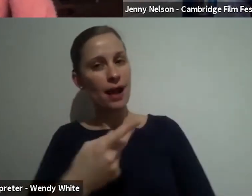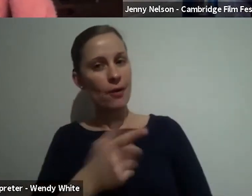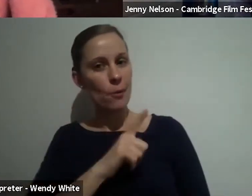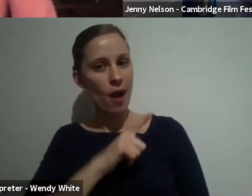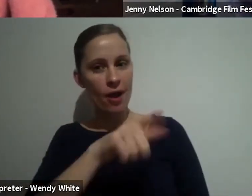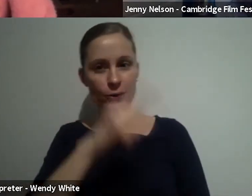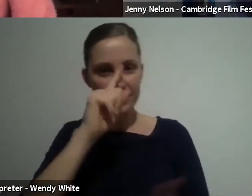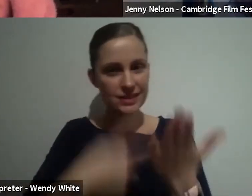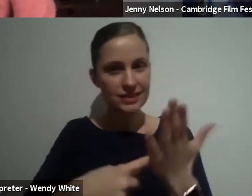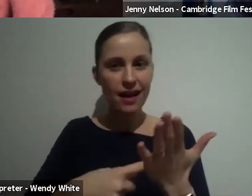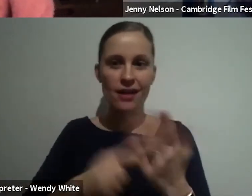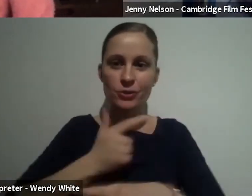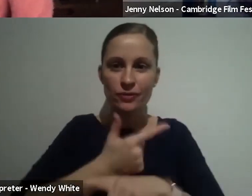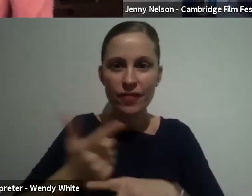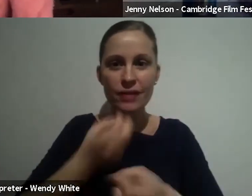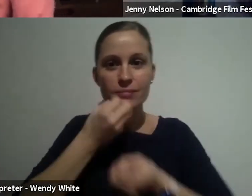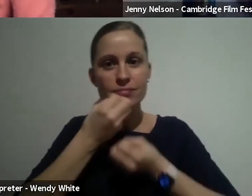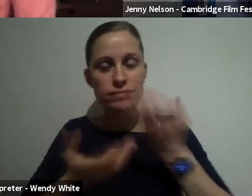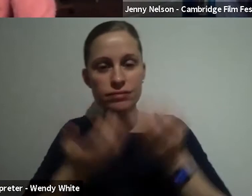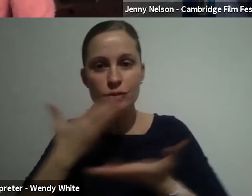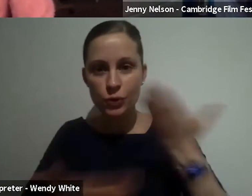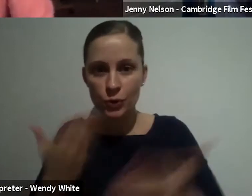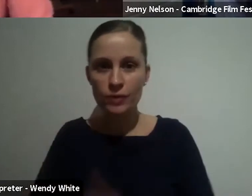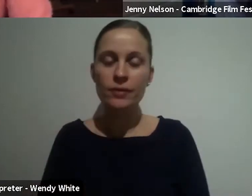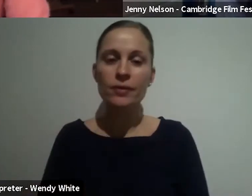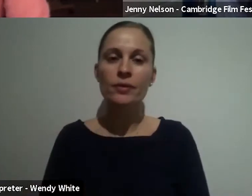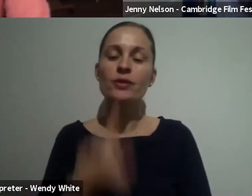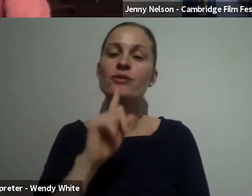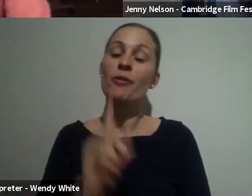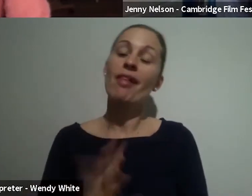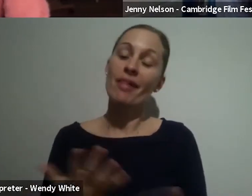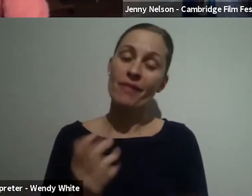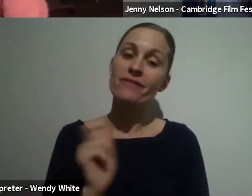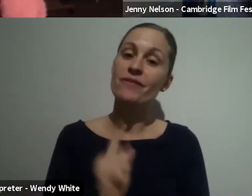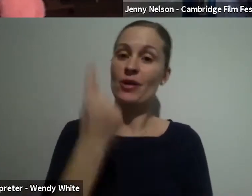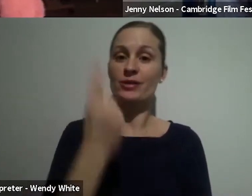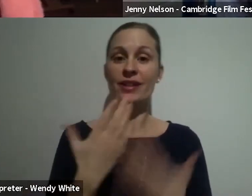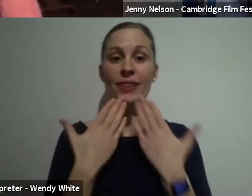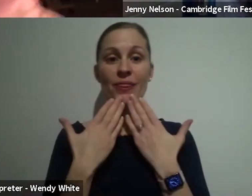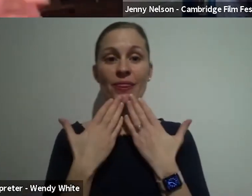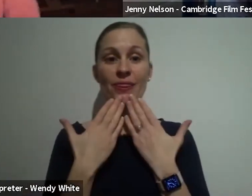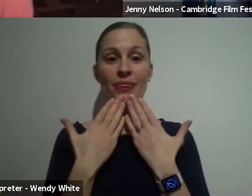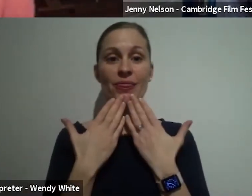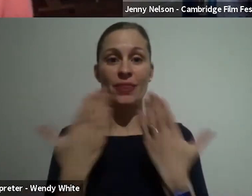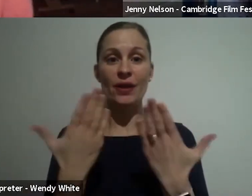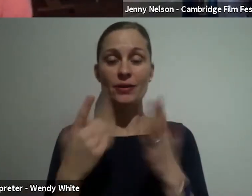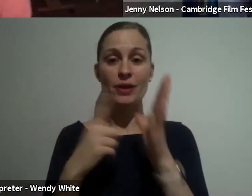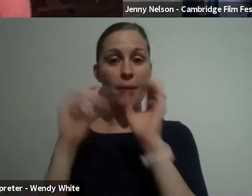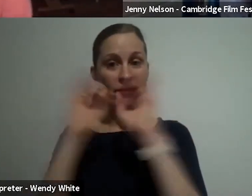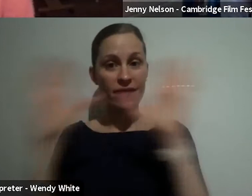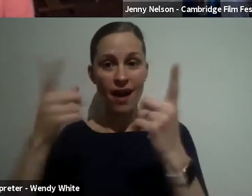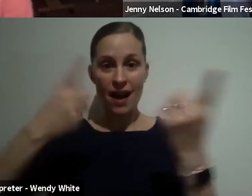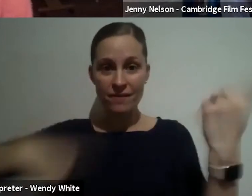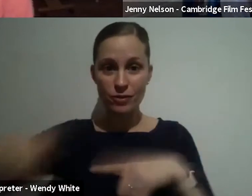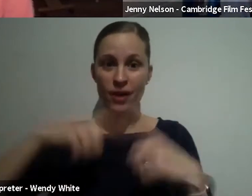tell. Mm-hmm. Okay, well, first of all, I would like to say thank you to AMPLIFY and to all of you, and also to